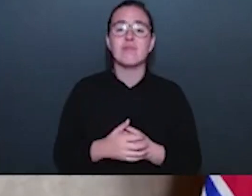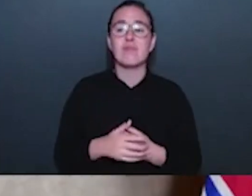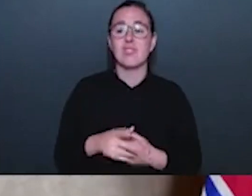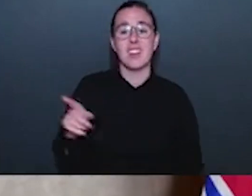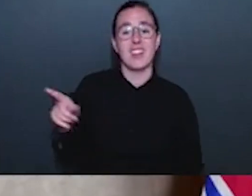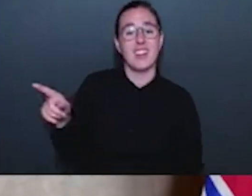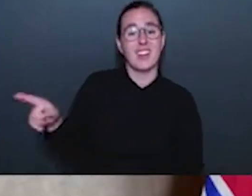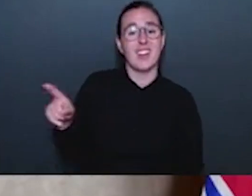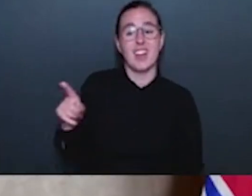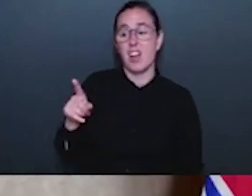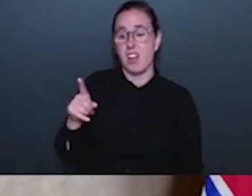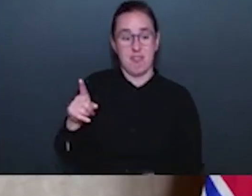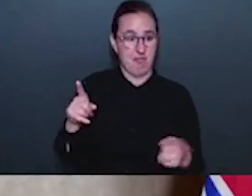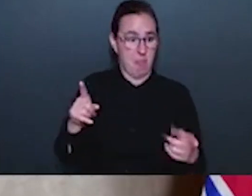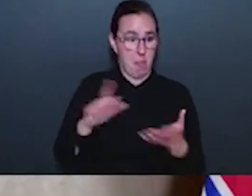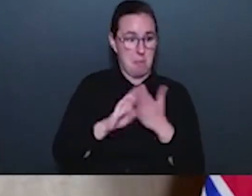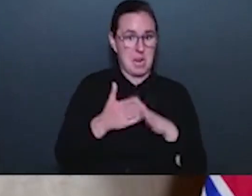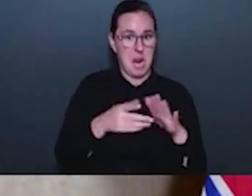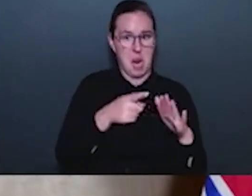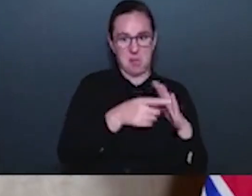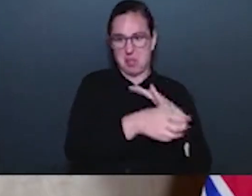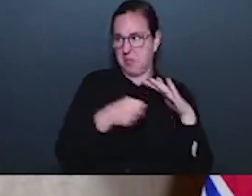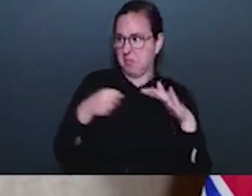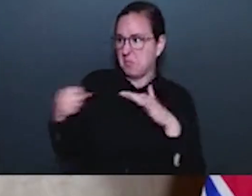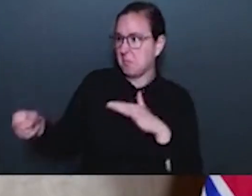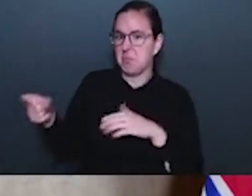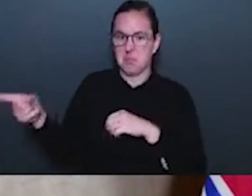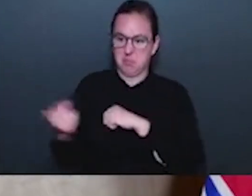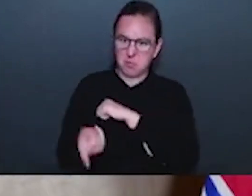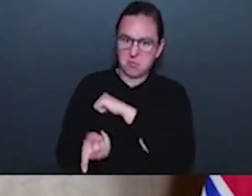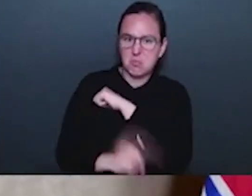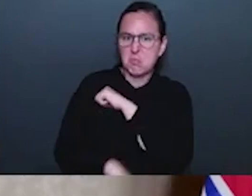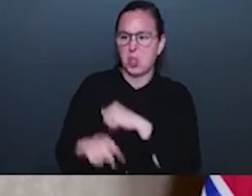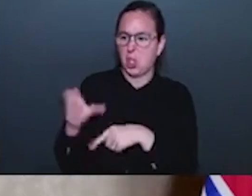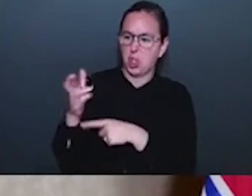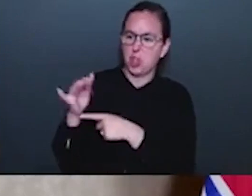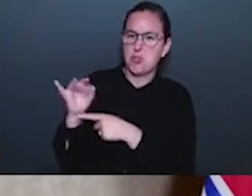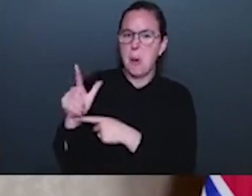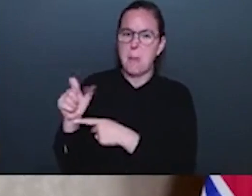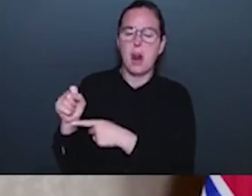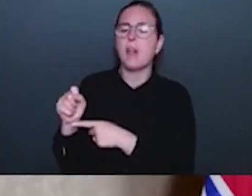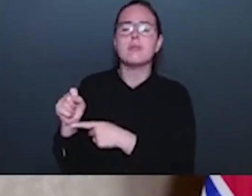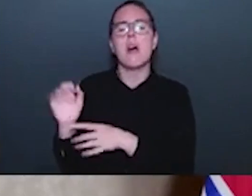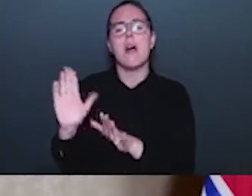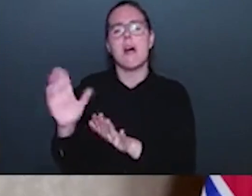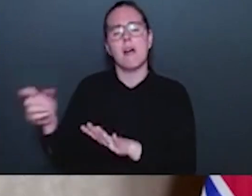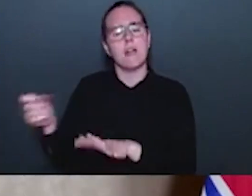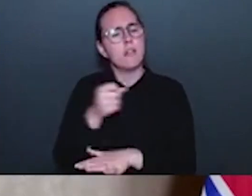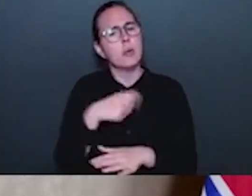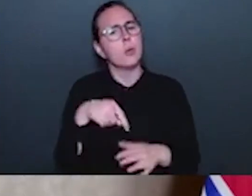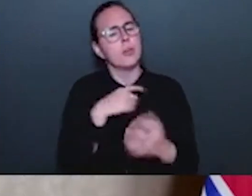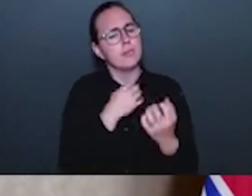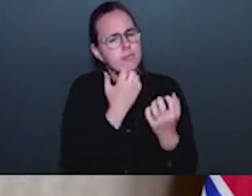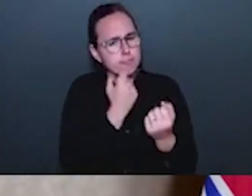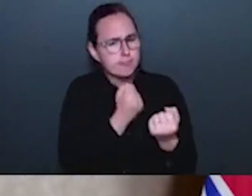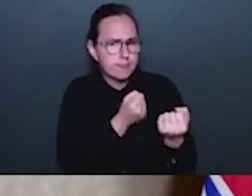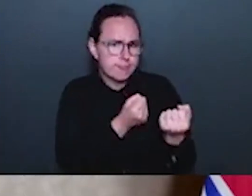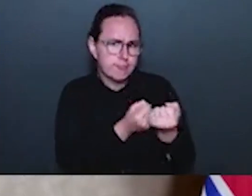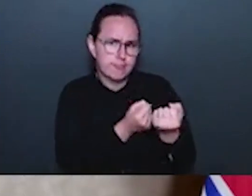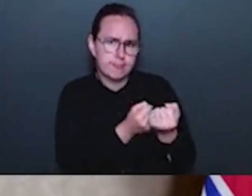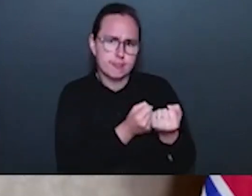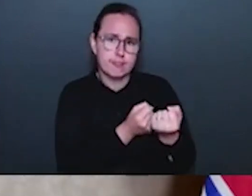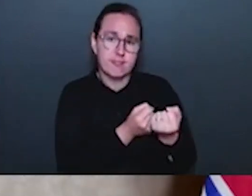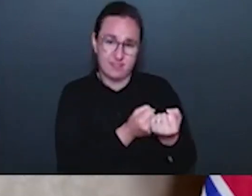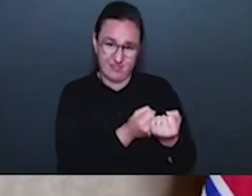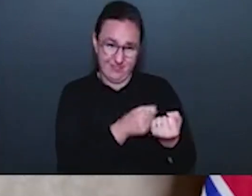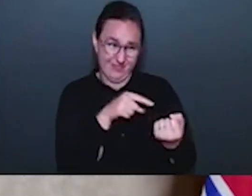tackling the toxic drug crisis. It will help break down stigma the fear and shame around substance use